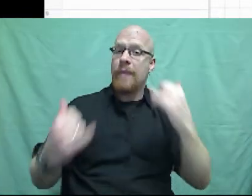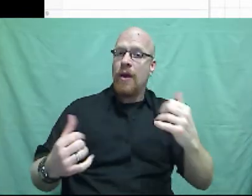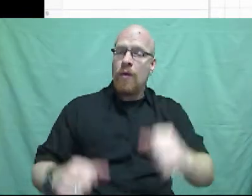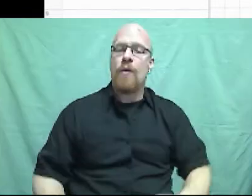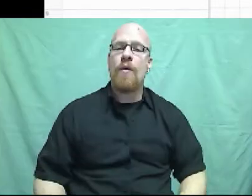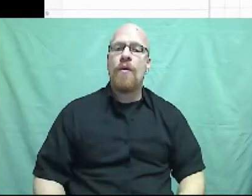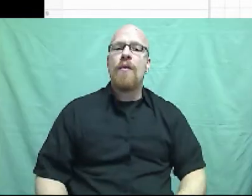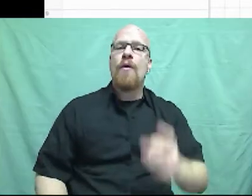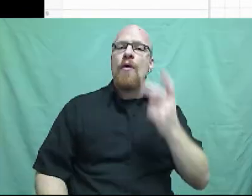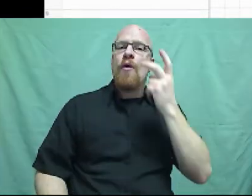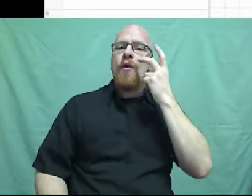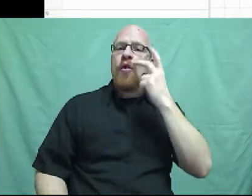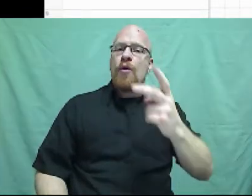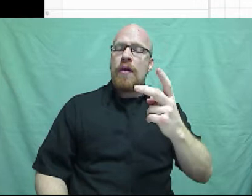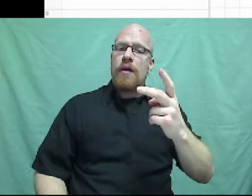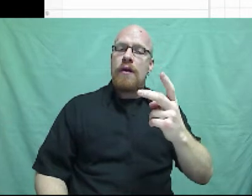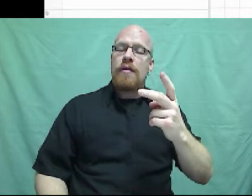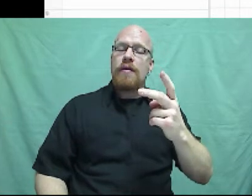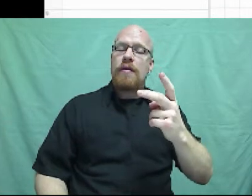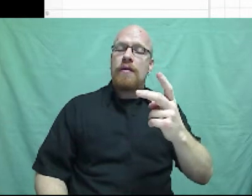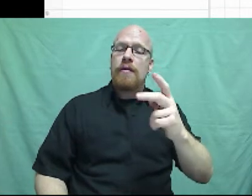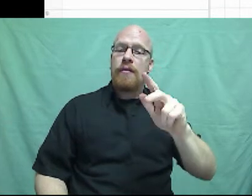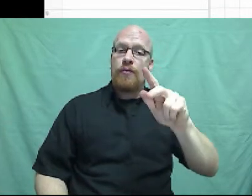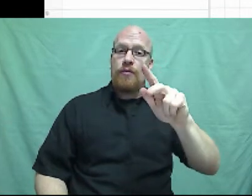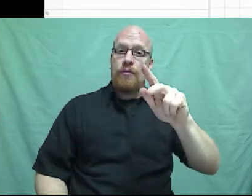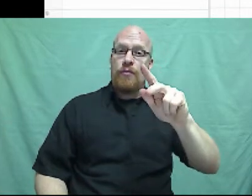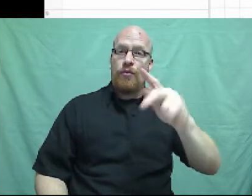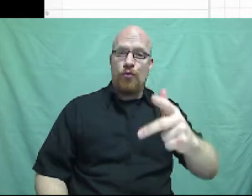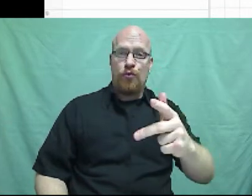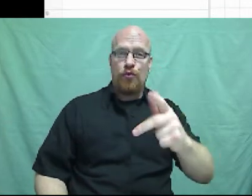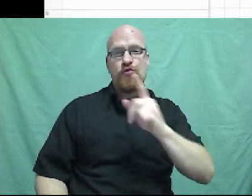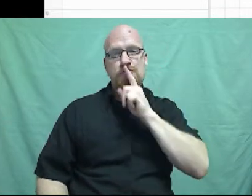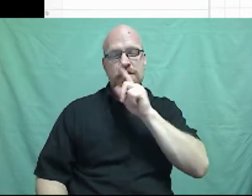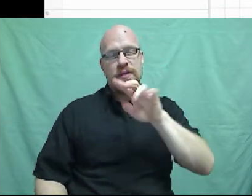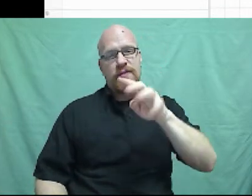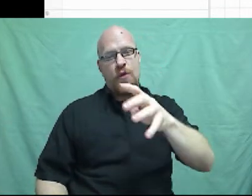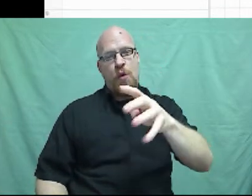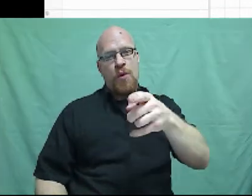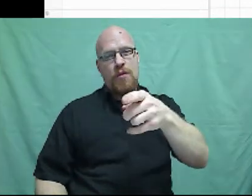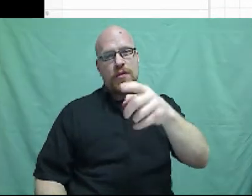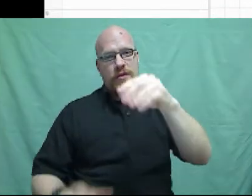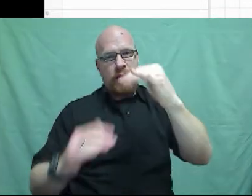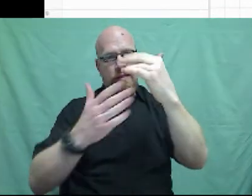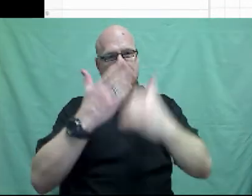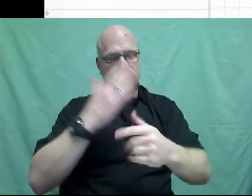this form is x minus h, so it reverses the direction.